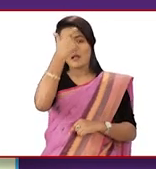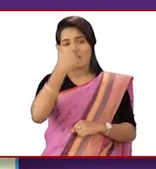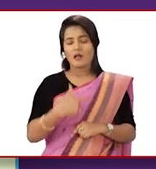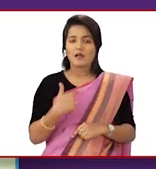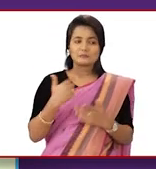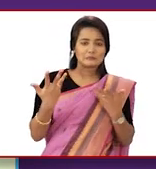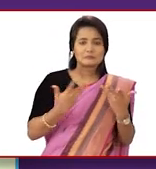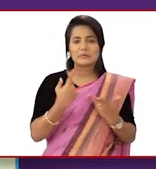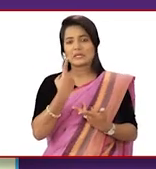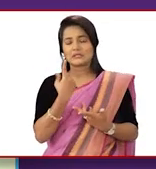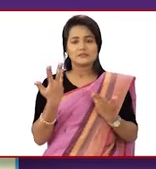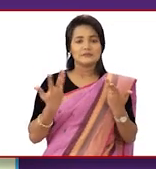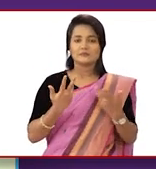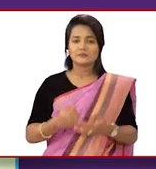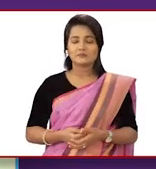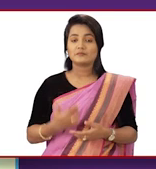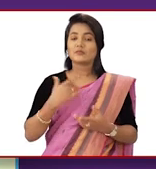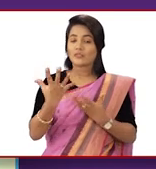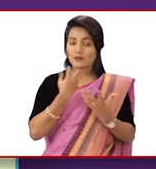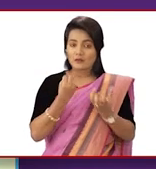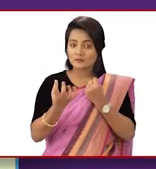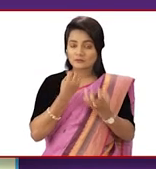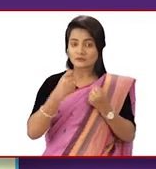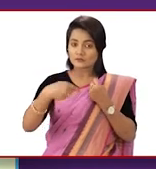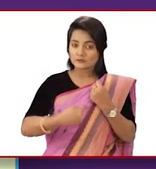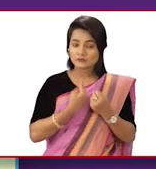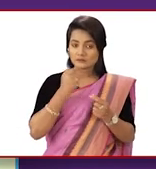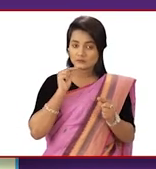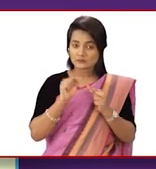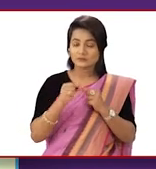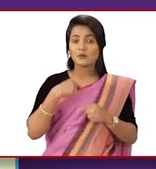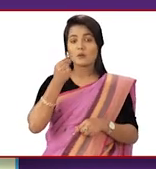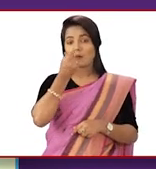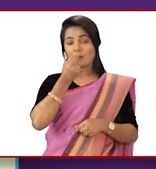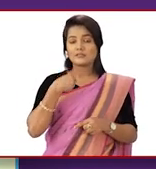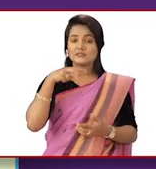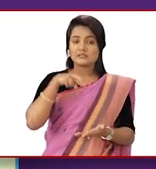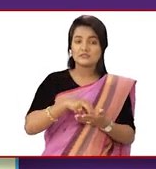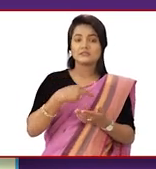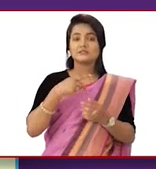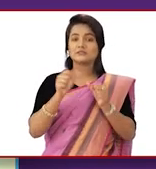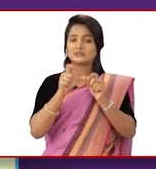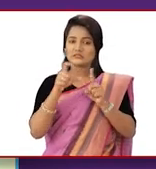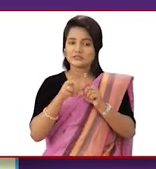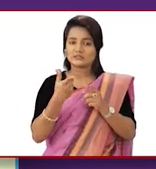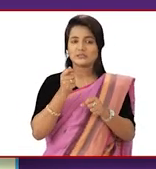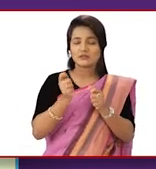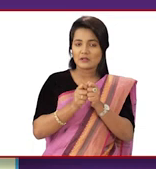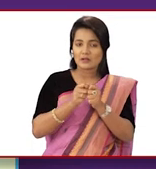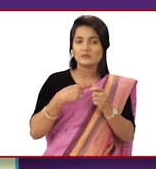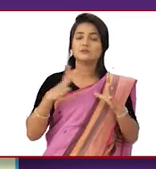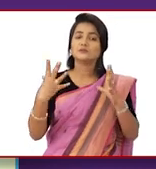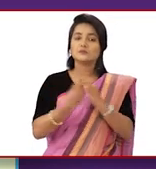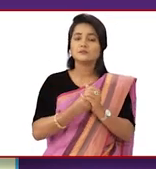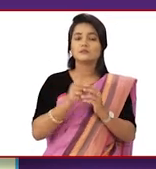So many a nights I found myself being the only woman on the floor of 83 men together.